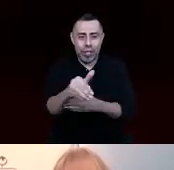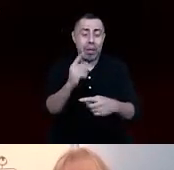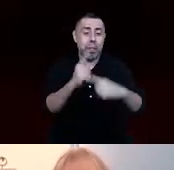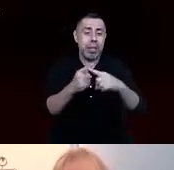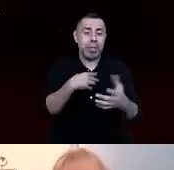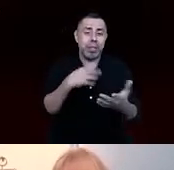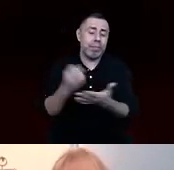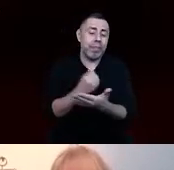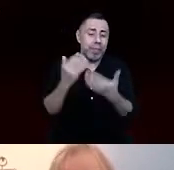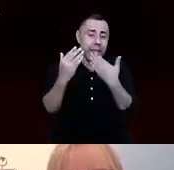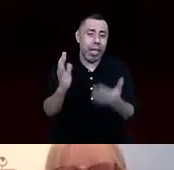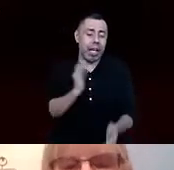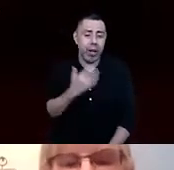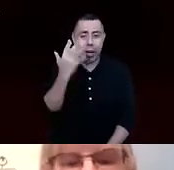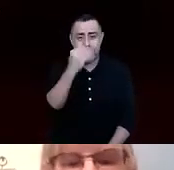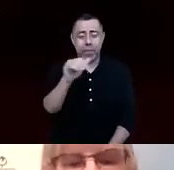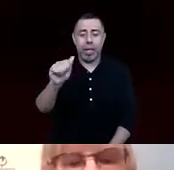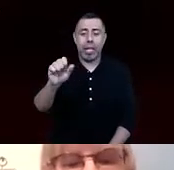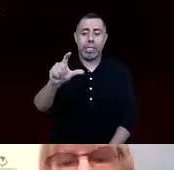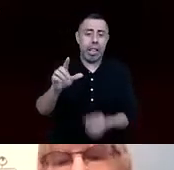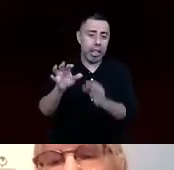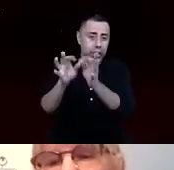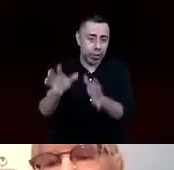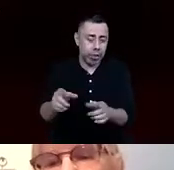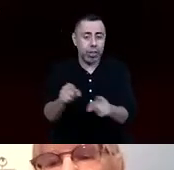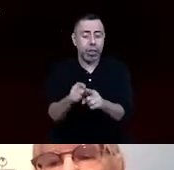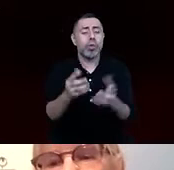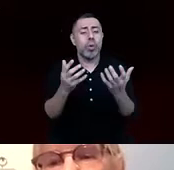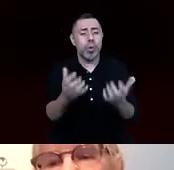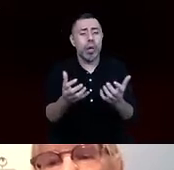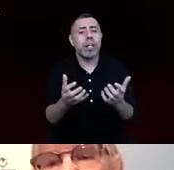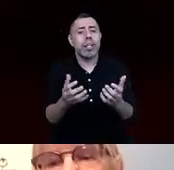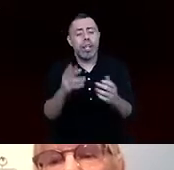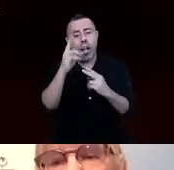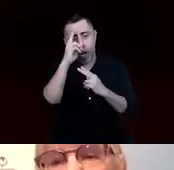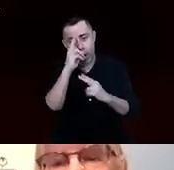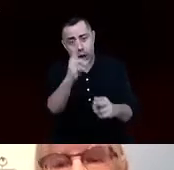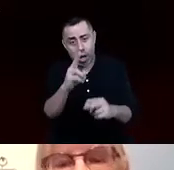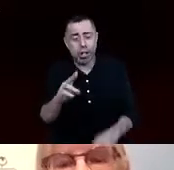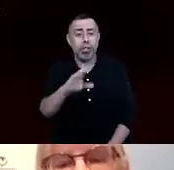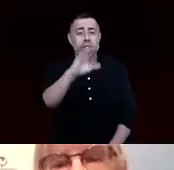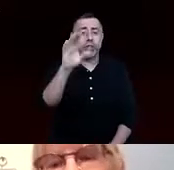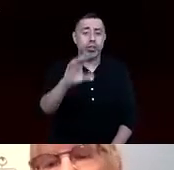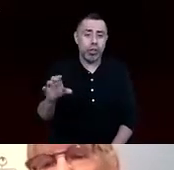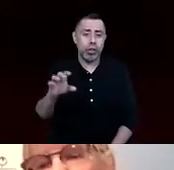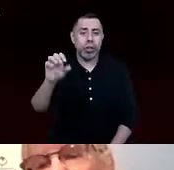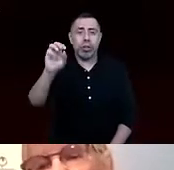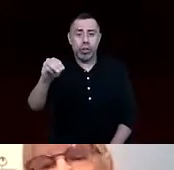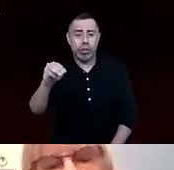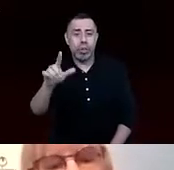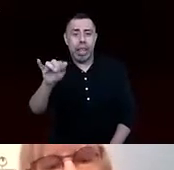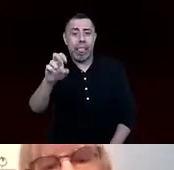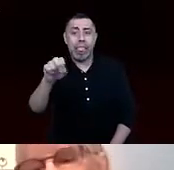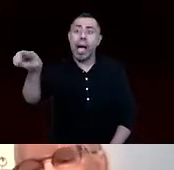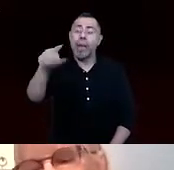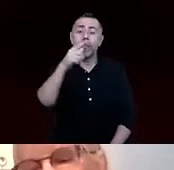our beautiful ASL interpreters. And we want to also honor our Zoom social media live and those that are going